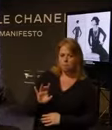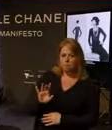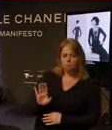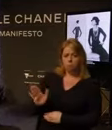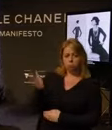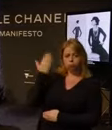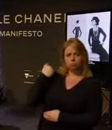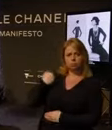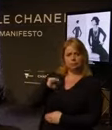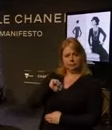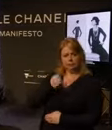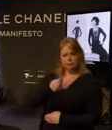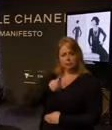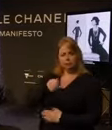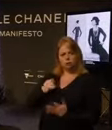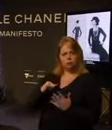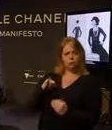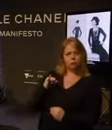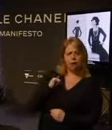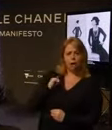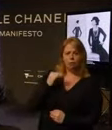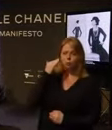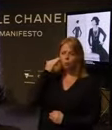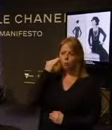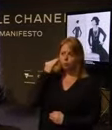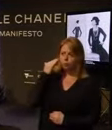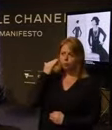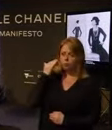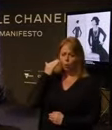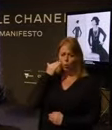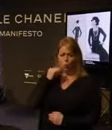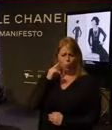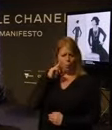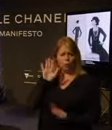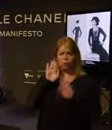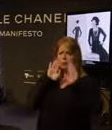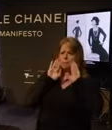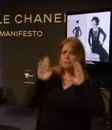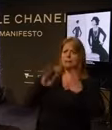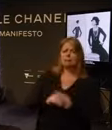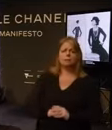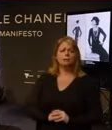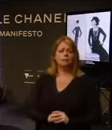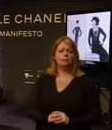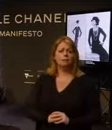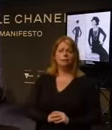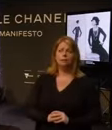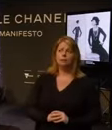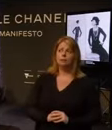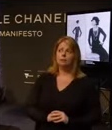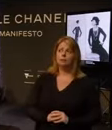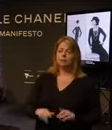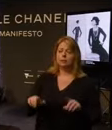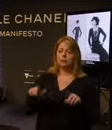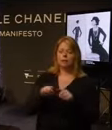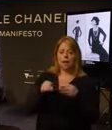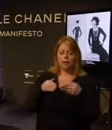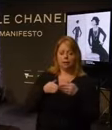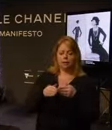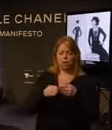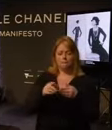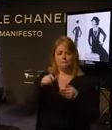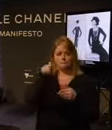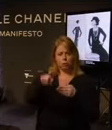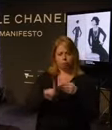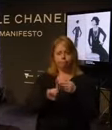style, he dressed, women looked amazing and like, prows of a ship, whereas Chanel's